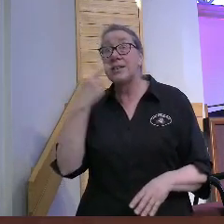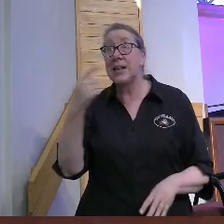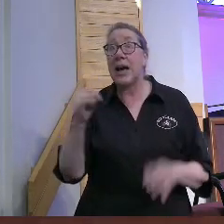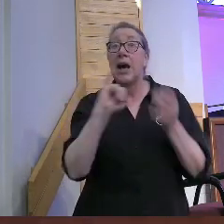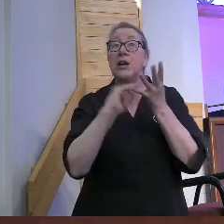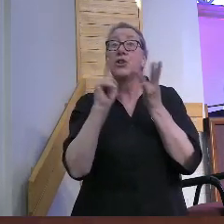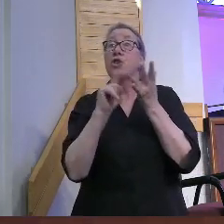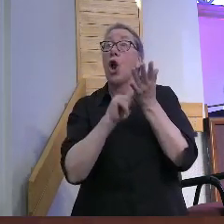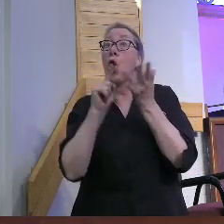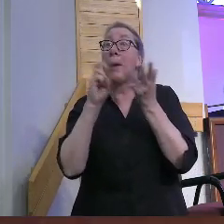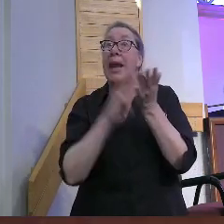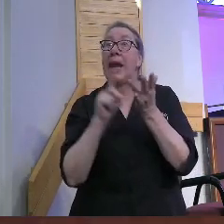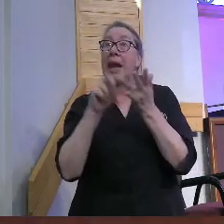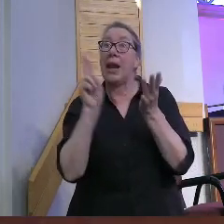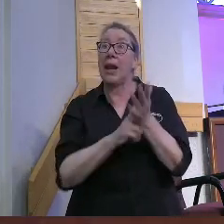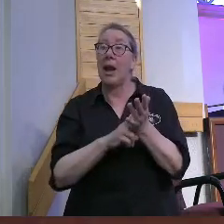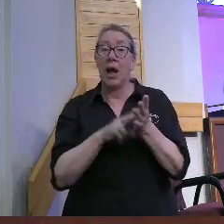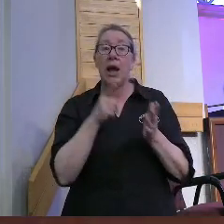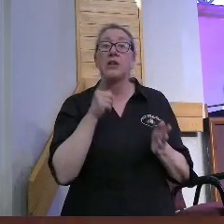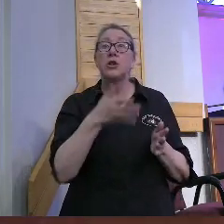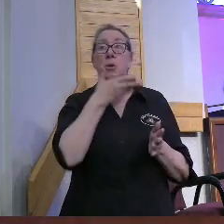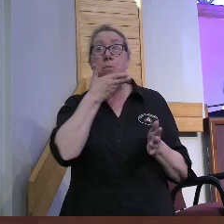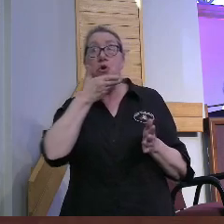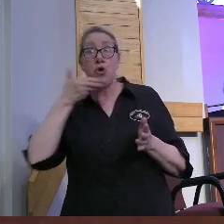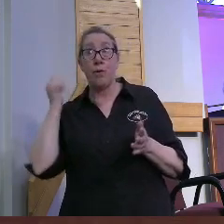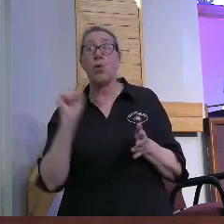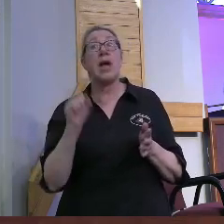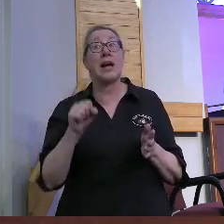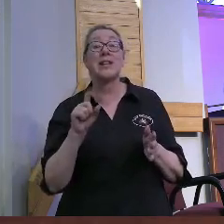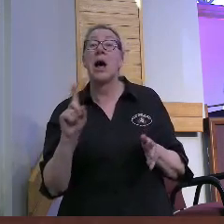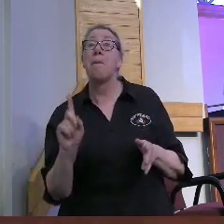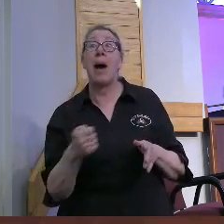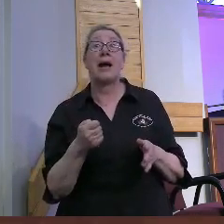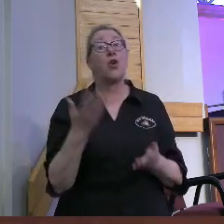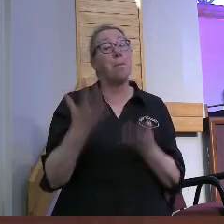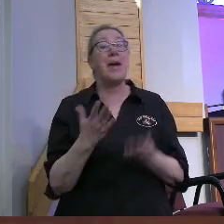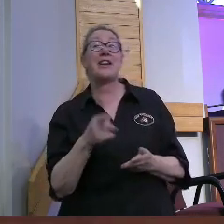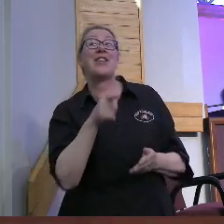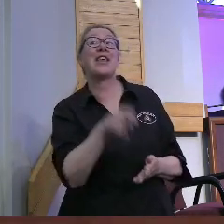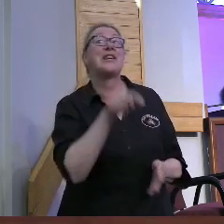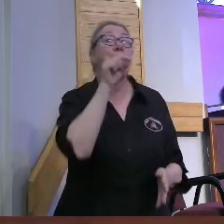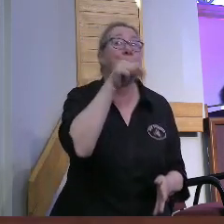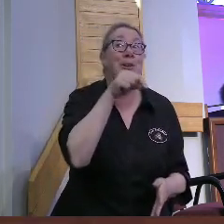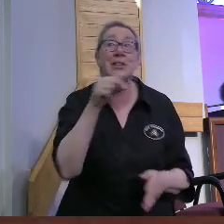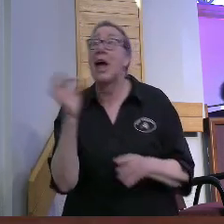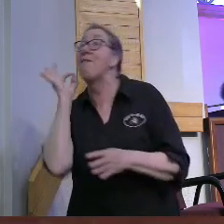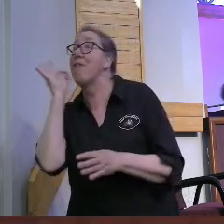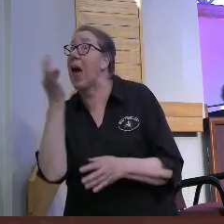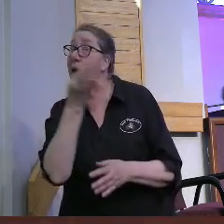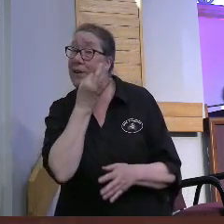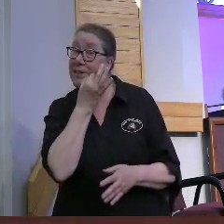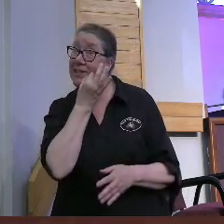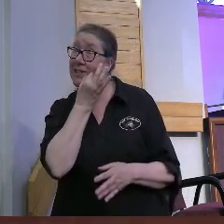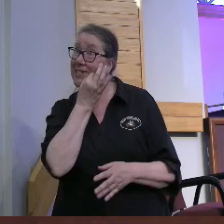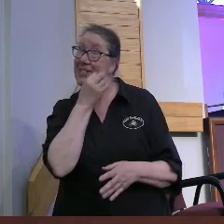his glory was not as beautiful as one of these, or was not arrayed like one of these. Now if God so